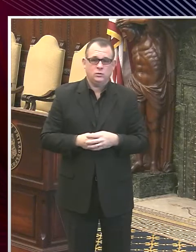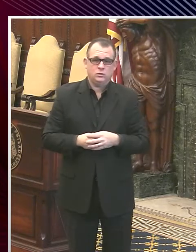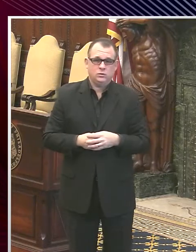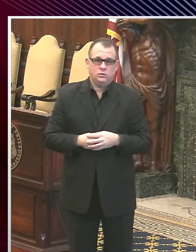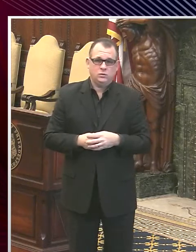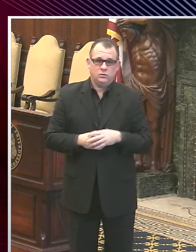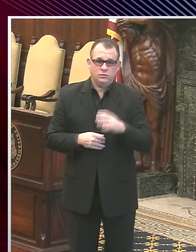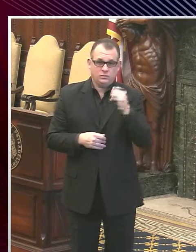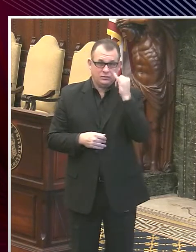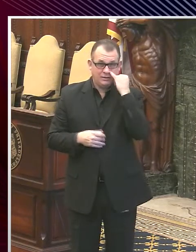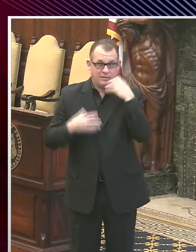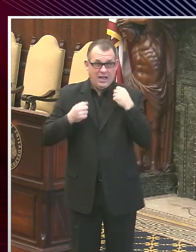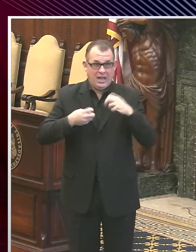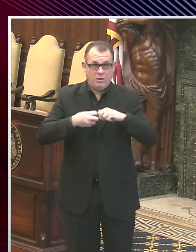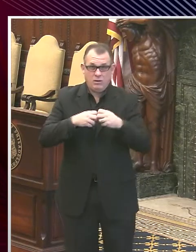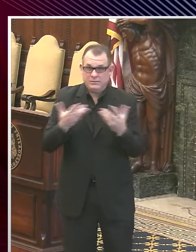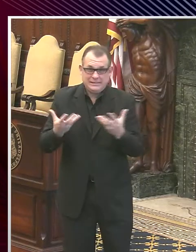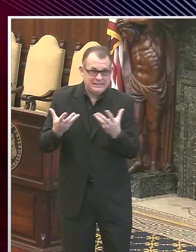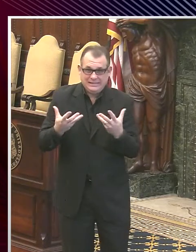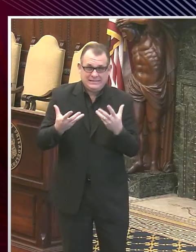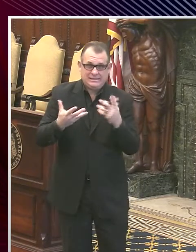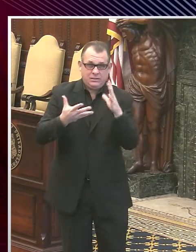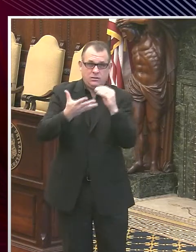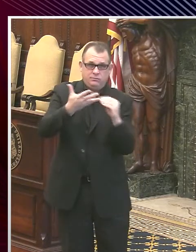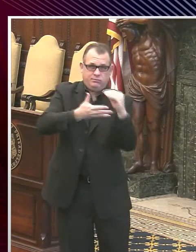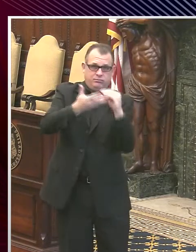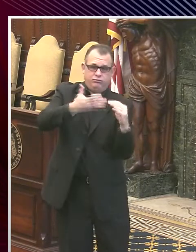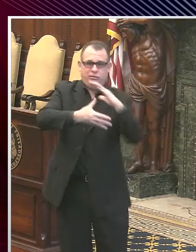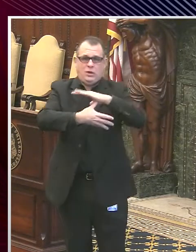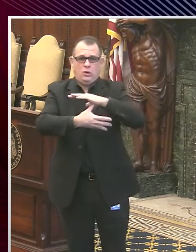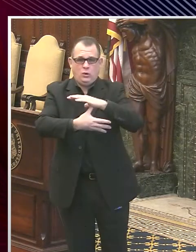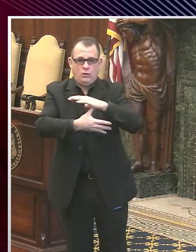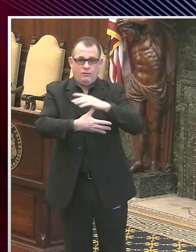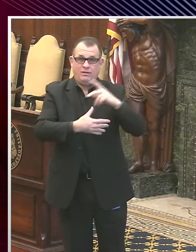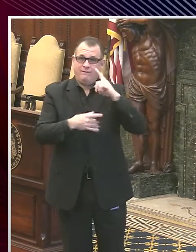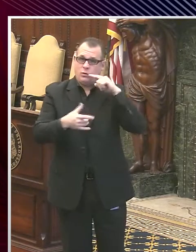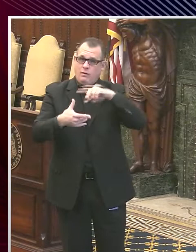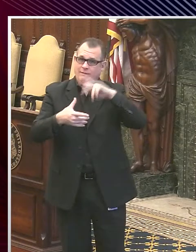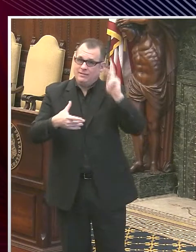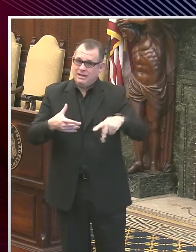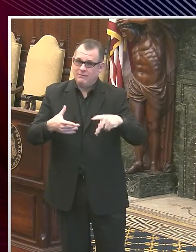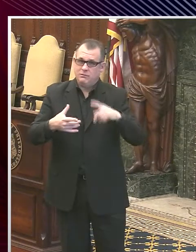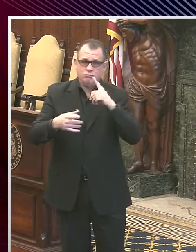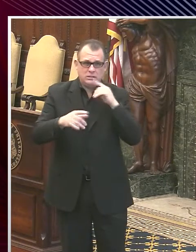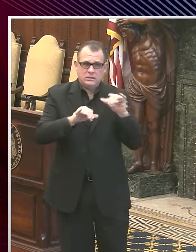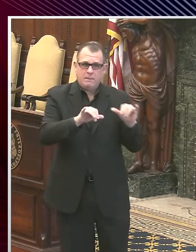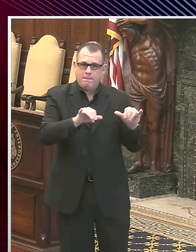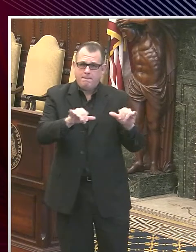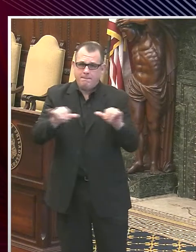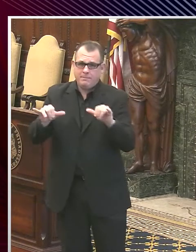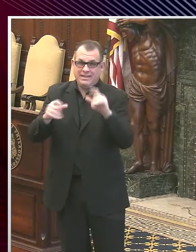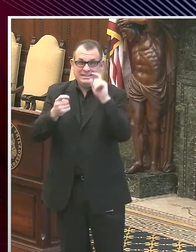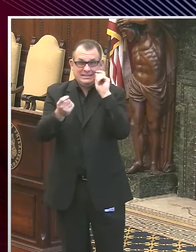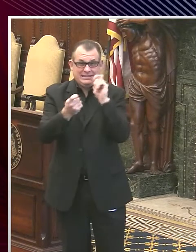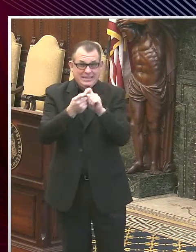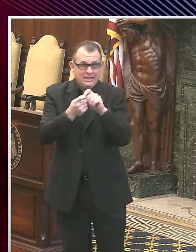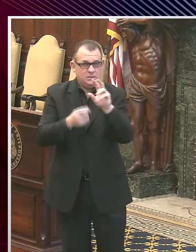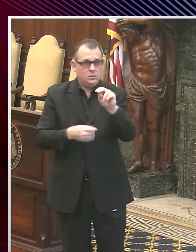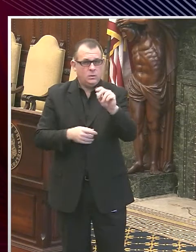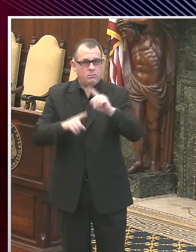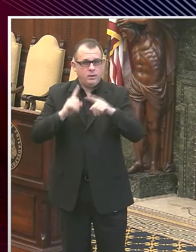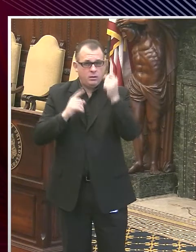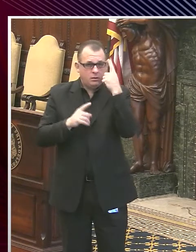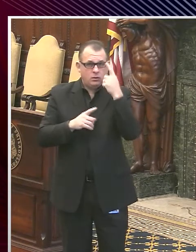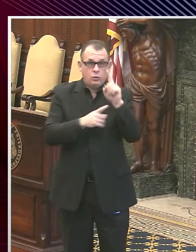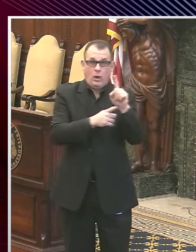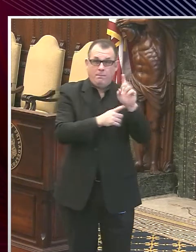greater risk for severe disease if they were infected. Now, our Philadelphia ratings are similar, but not exactly the same.